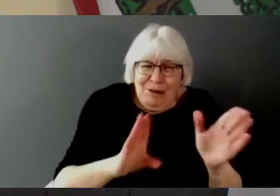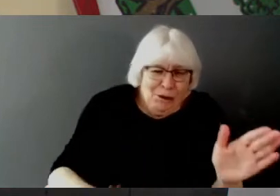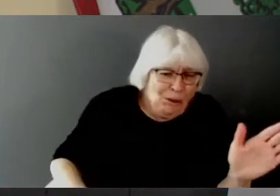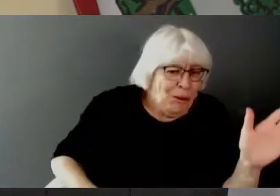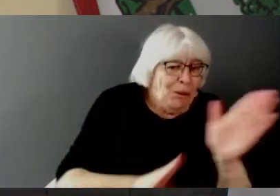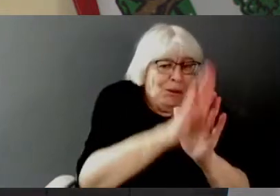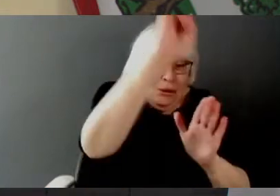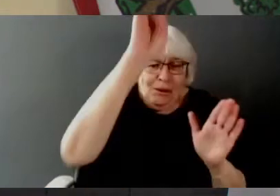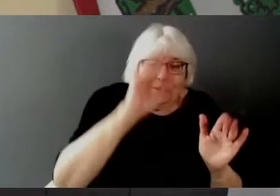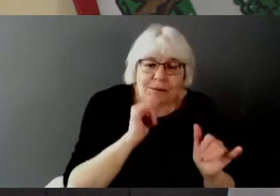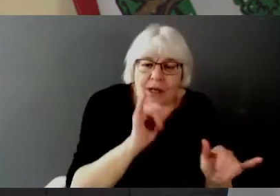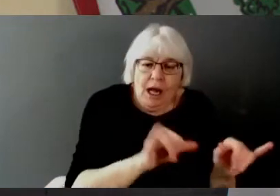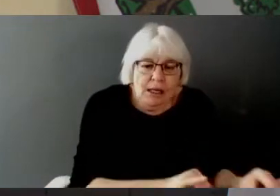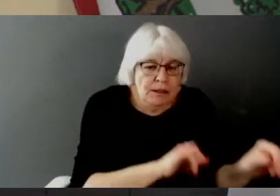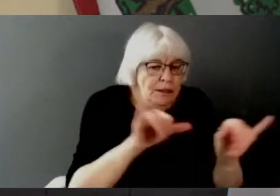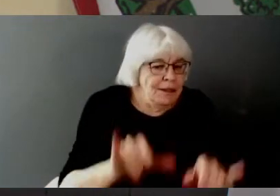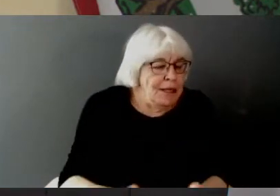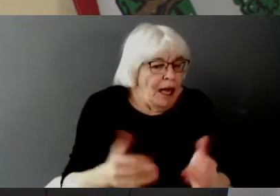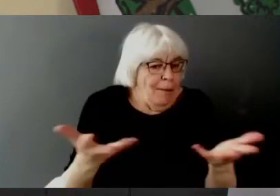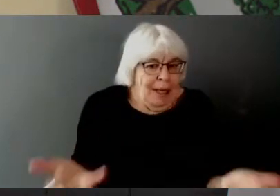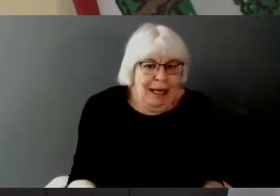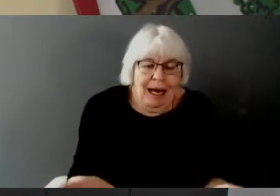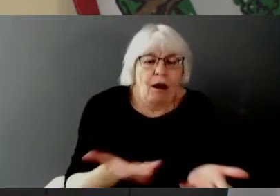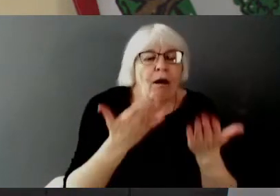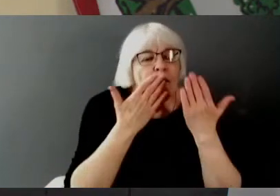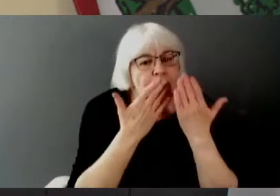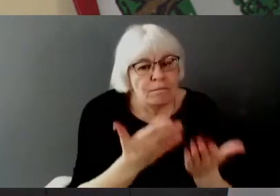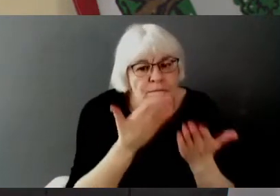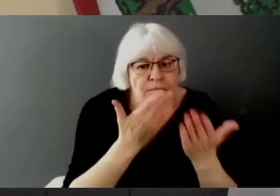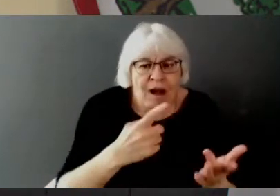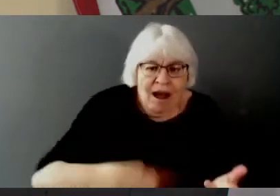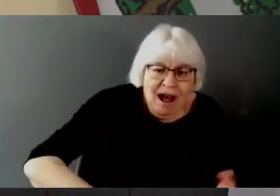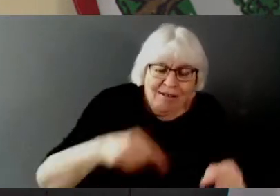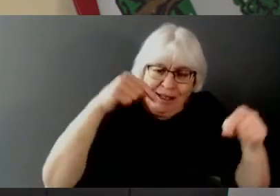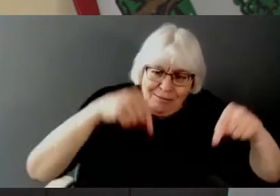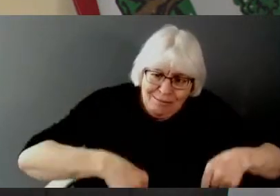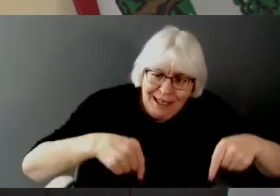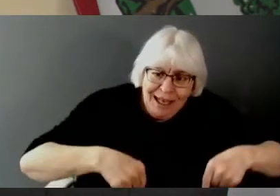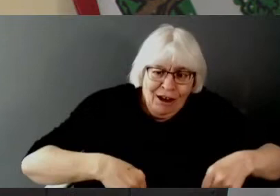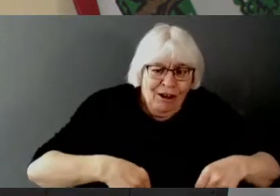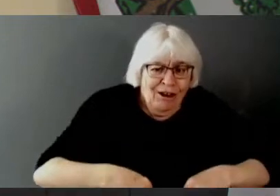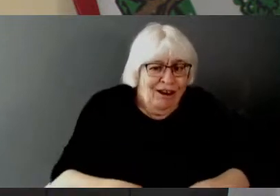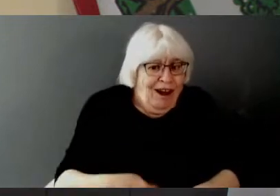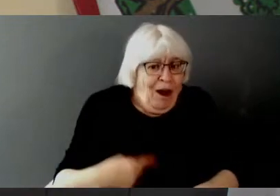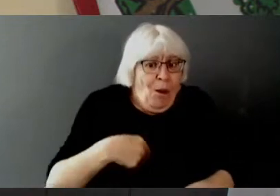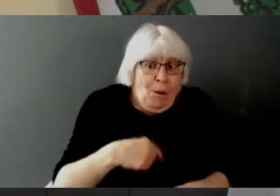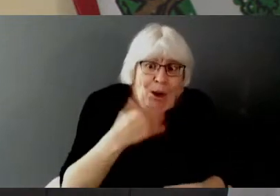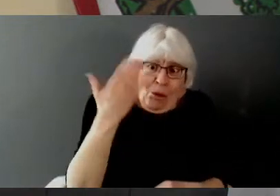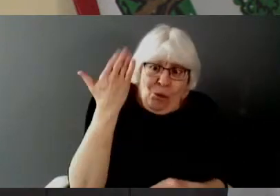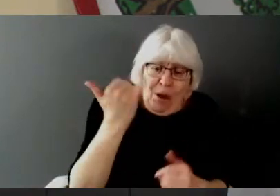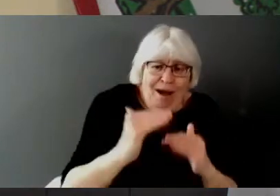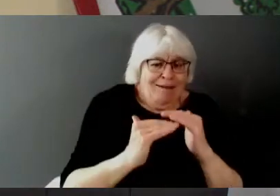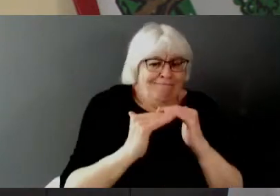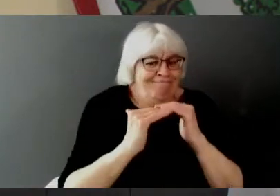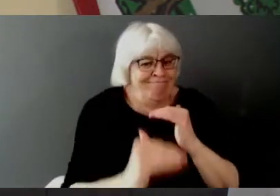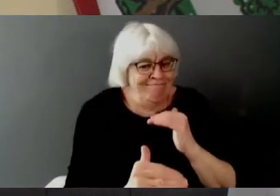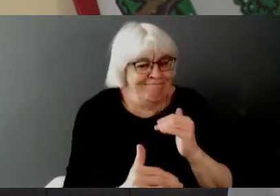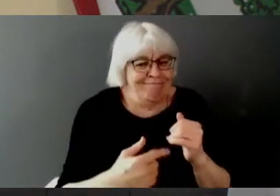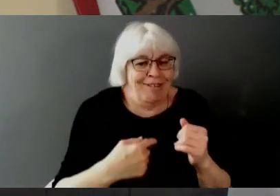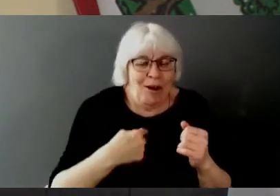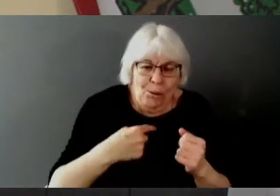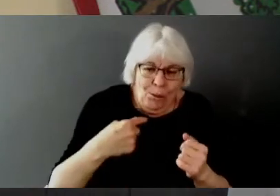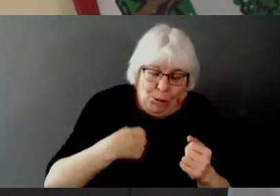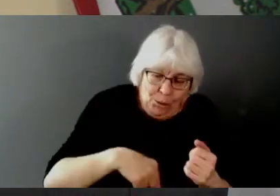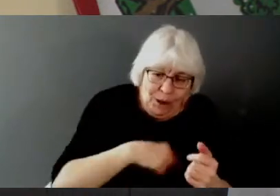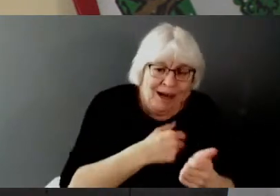grateful for that, but let's not lose sight of how we've gotten here, and let's not let our guard down, as we always say. So with that, I will turn it